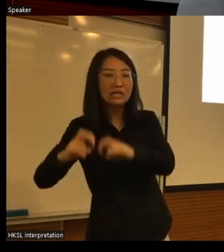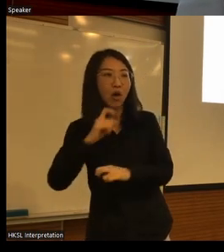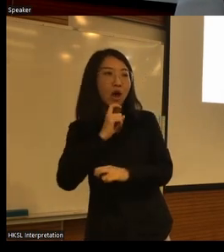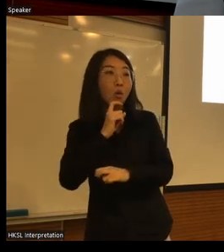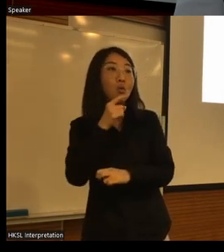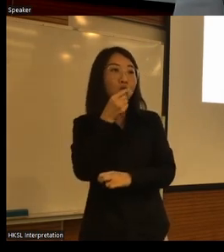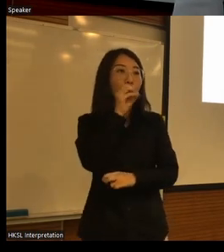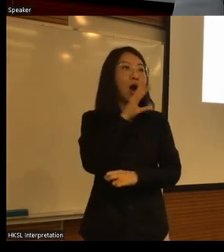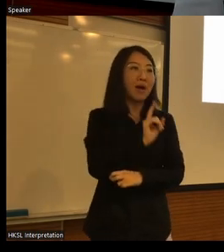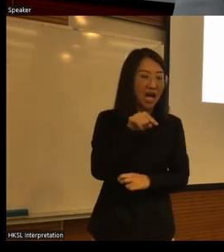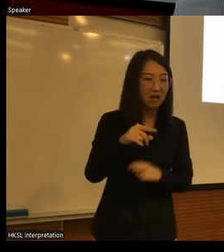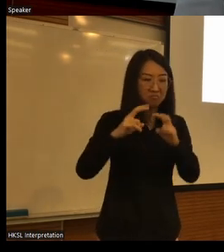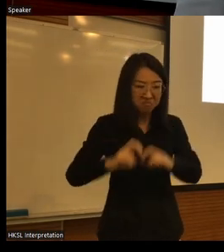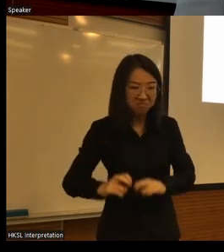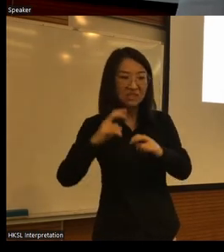had and still have.